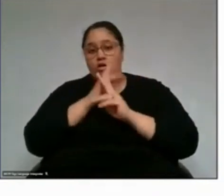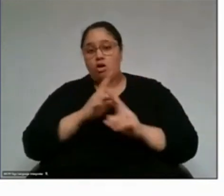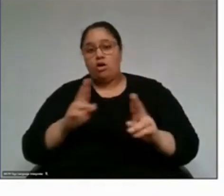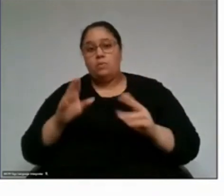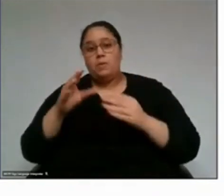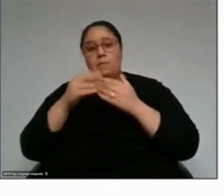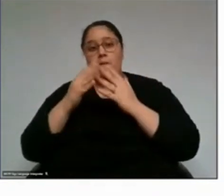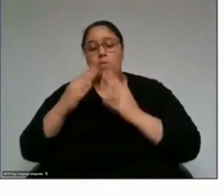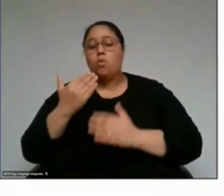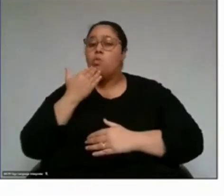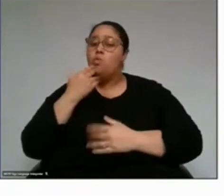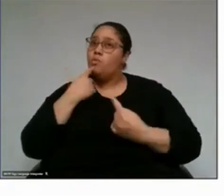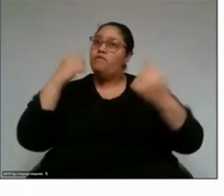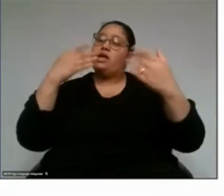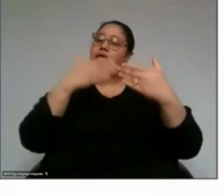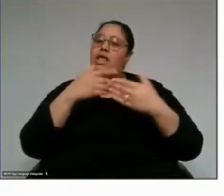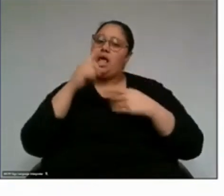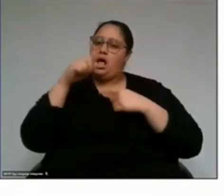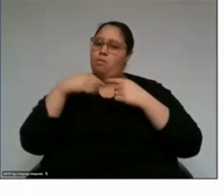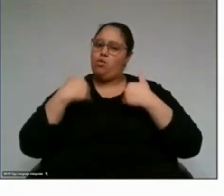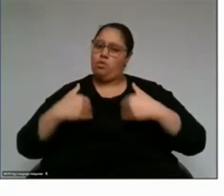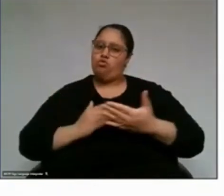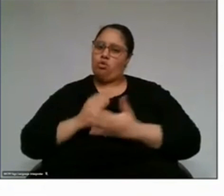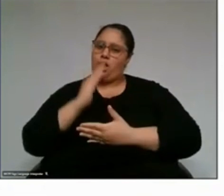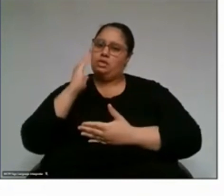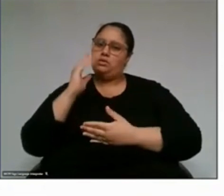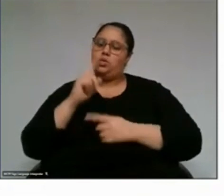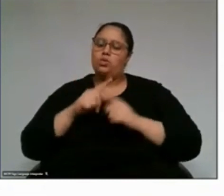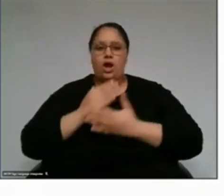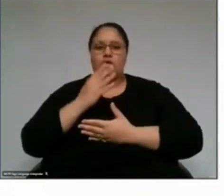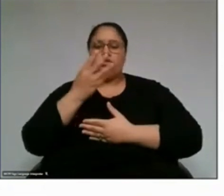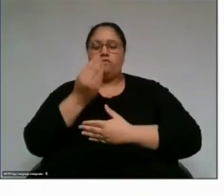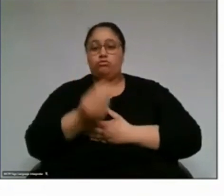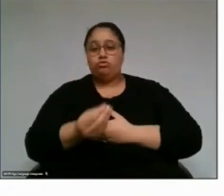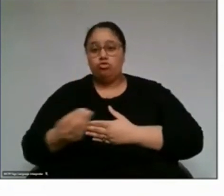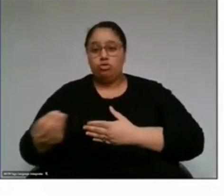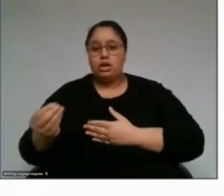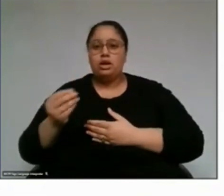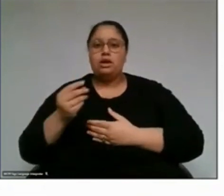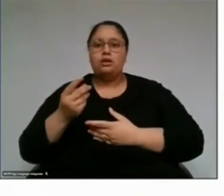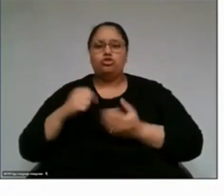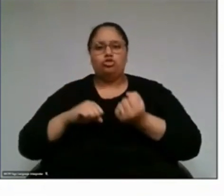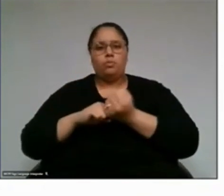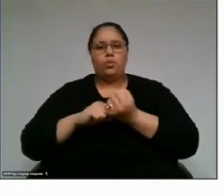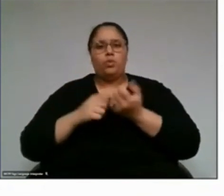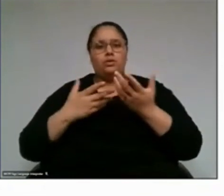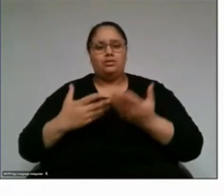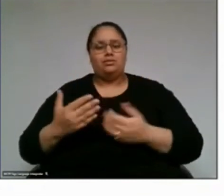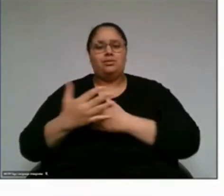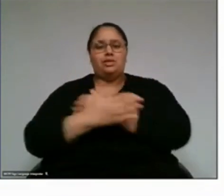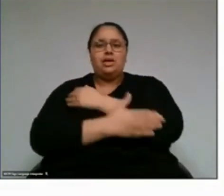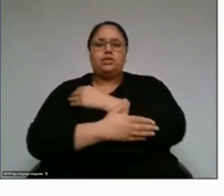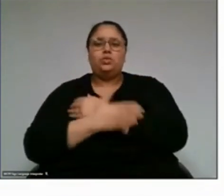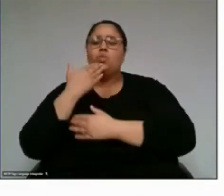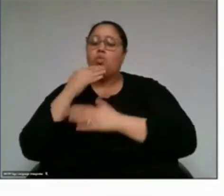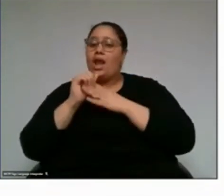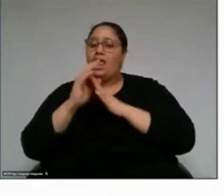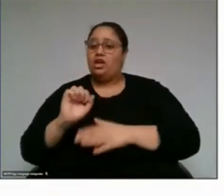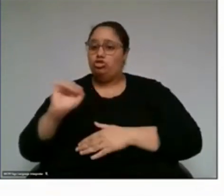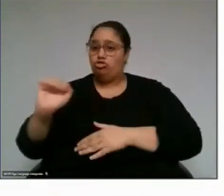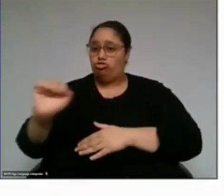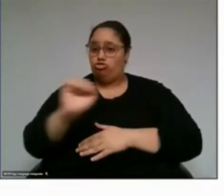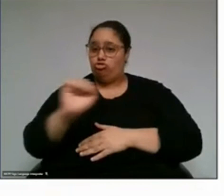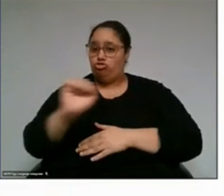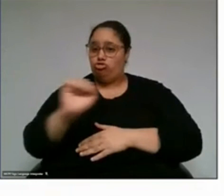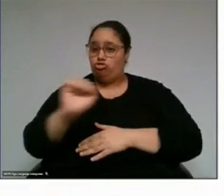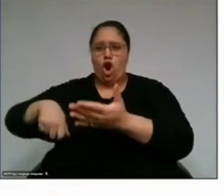who professes to care about human rights, especially the rights of our children, would support a country whose leader has been charged